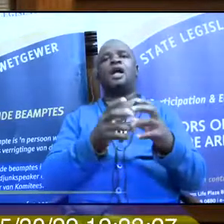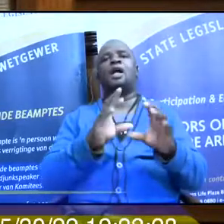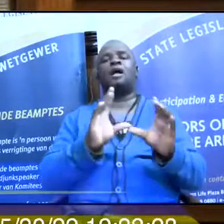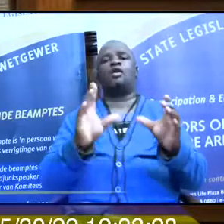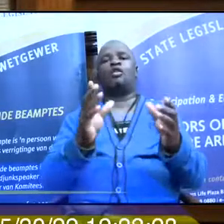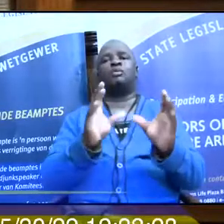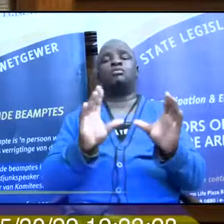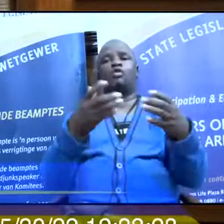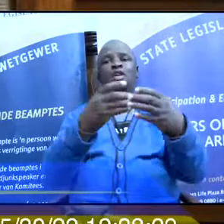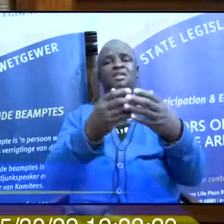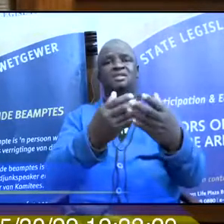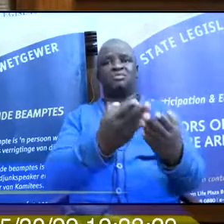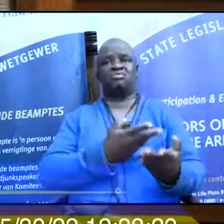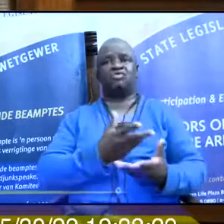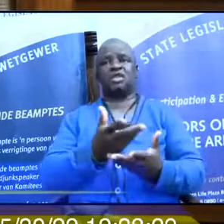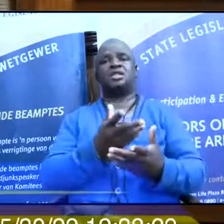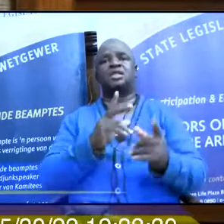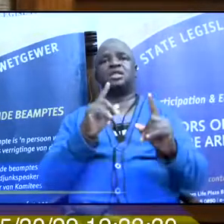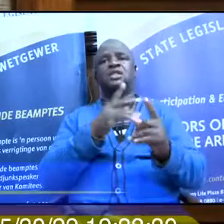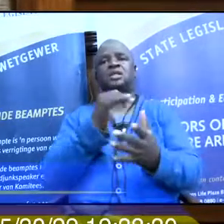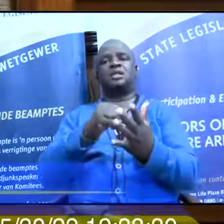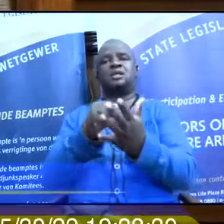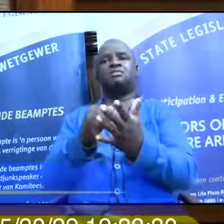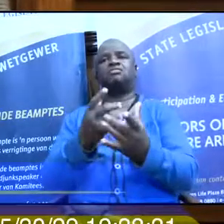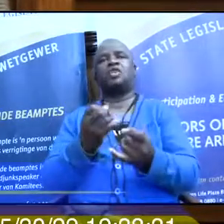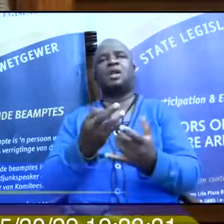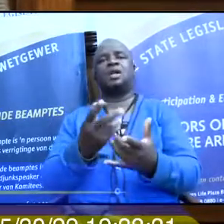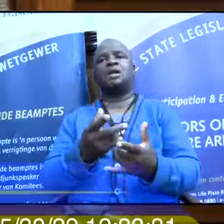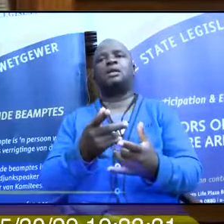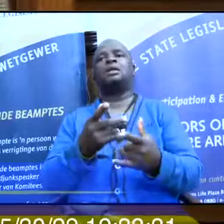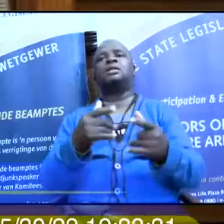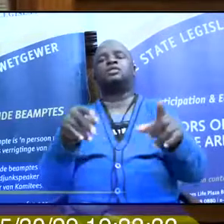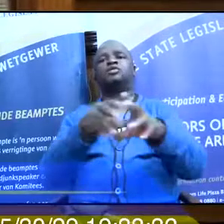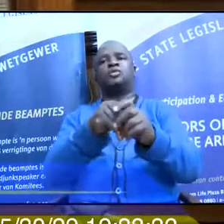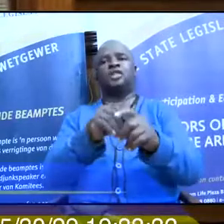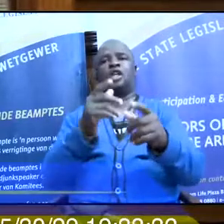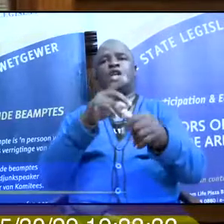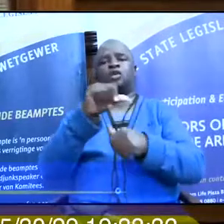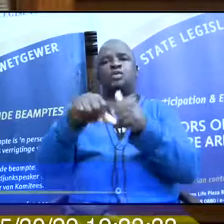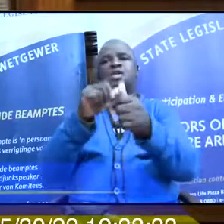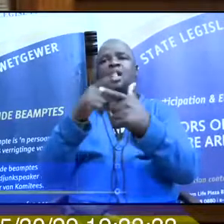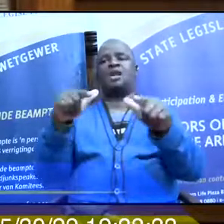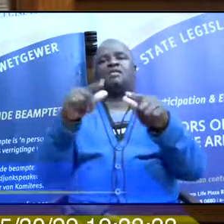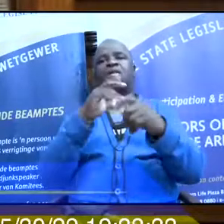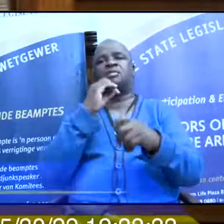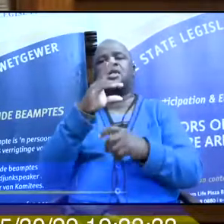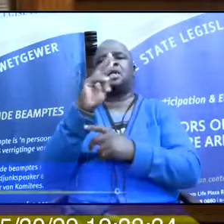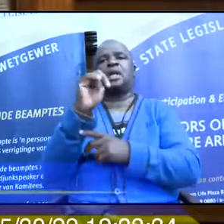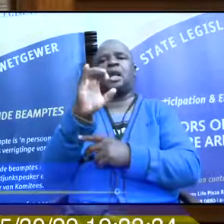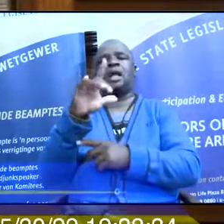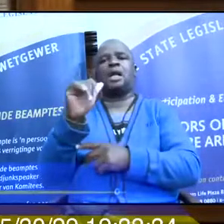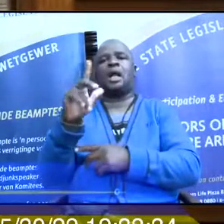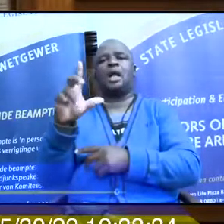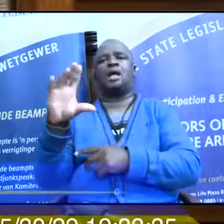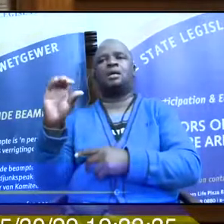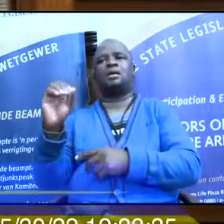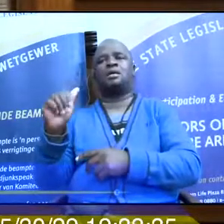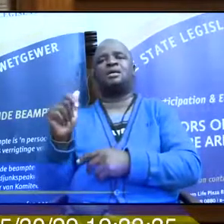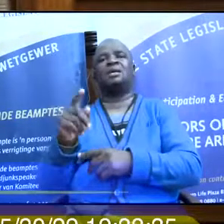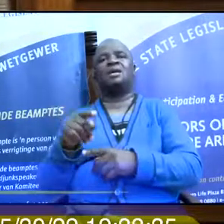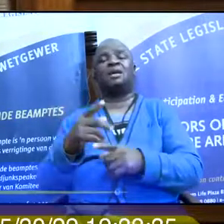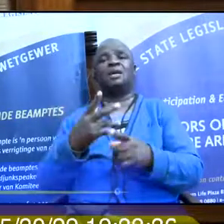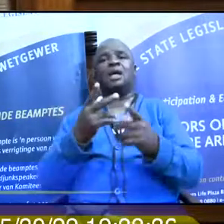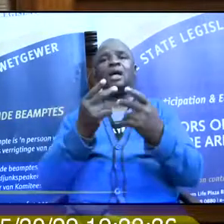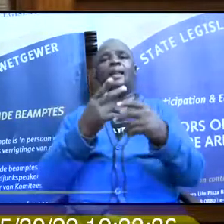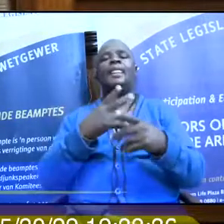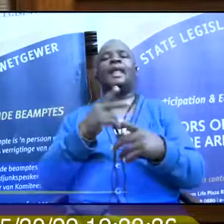institutions including at the social level network the labor relations act that promotes centralized bargaining the labor